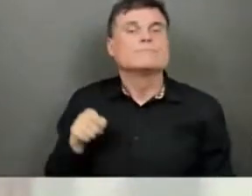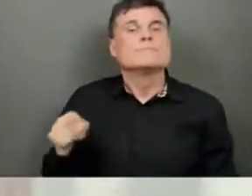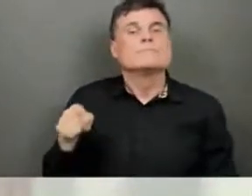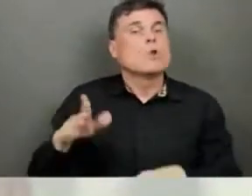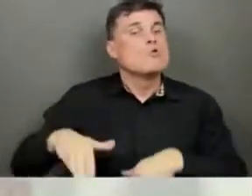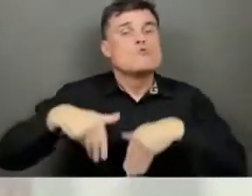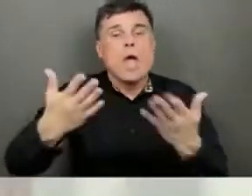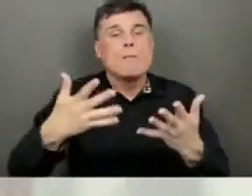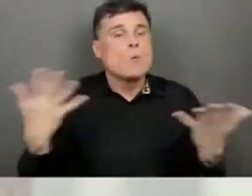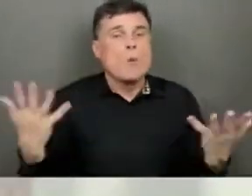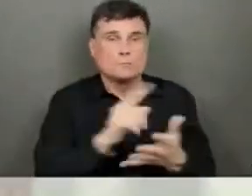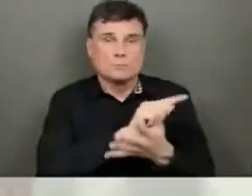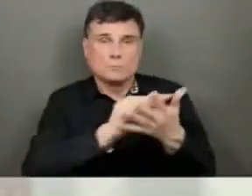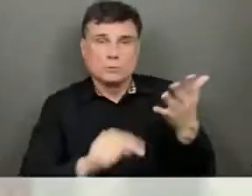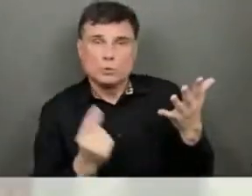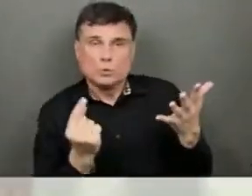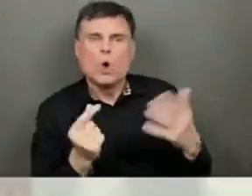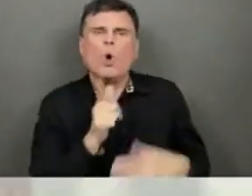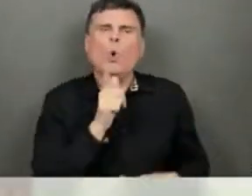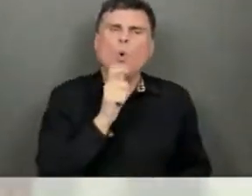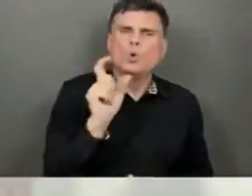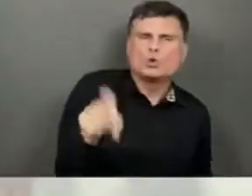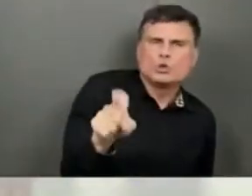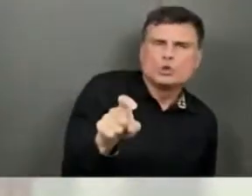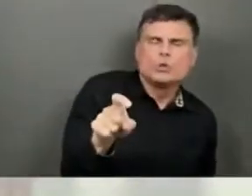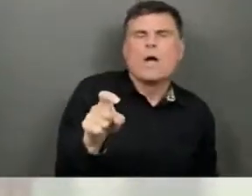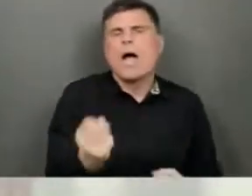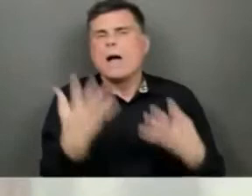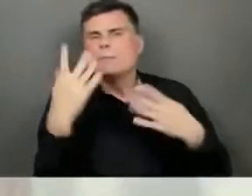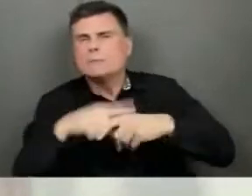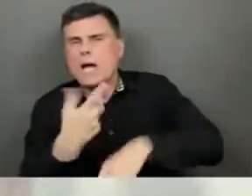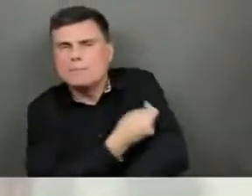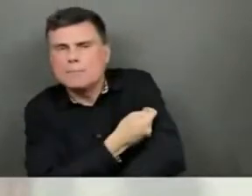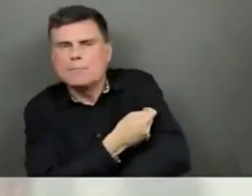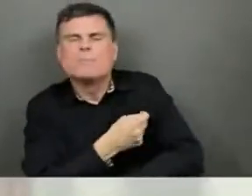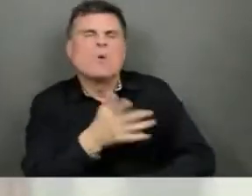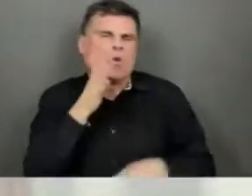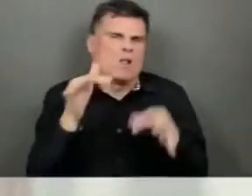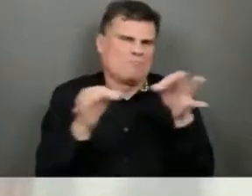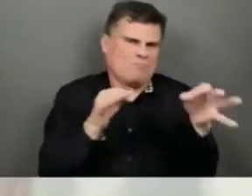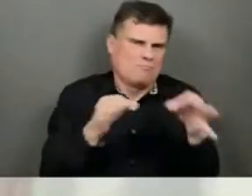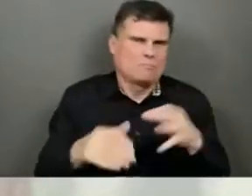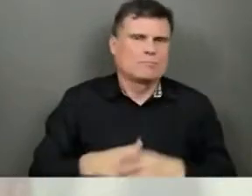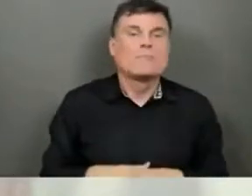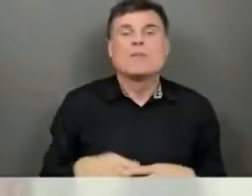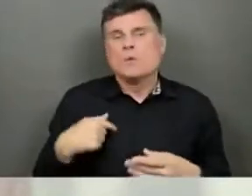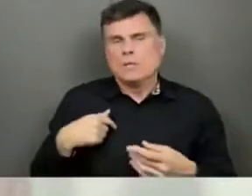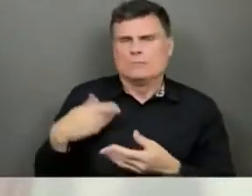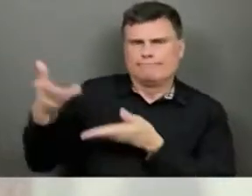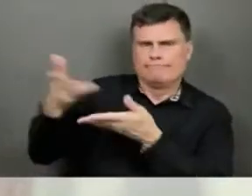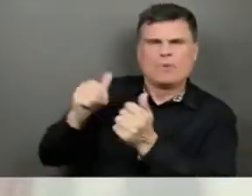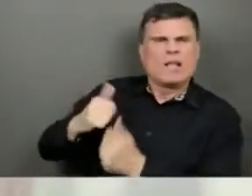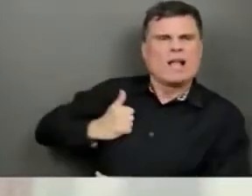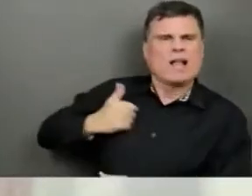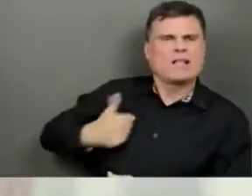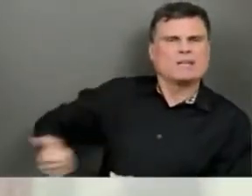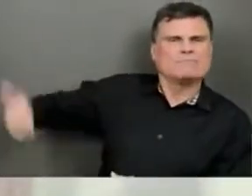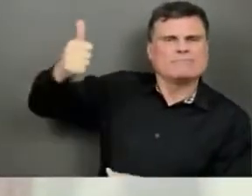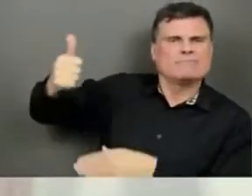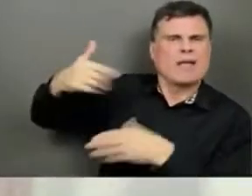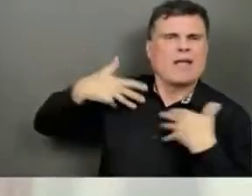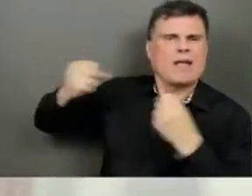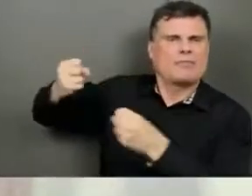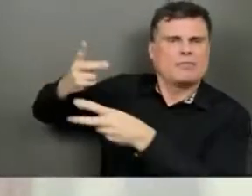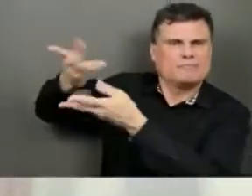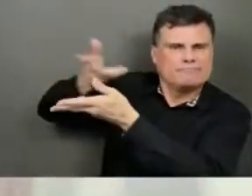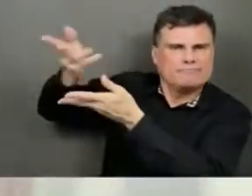the spring period. And we've had a lot of discussions of that at the national level with NACI, on our Special Advisory Committee, and